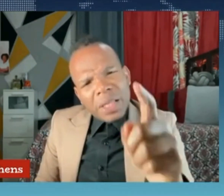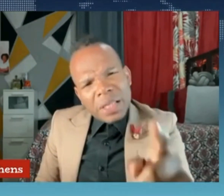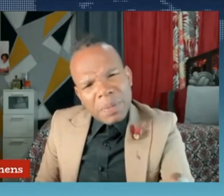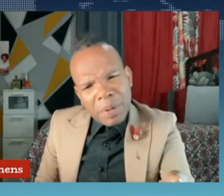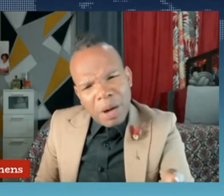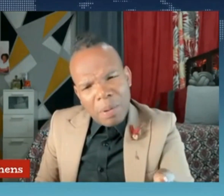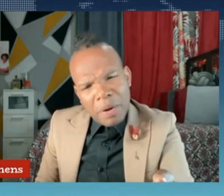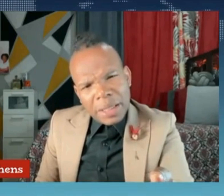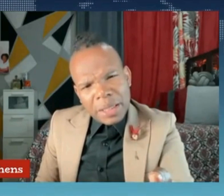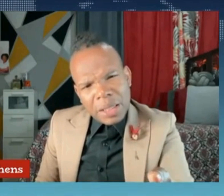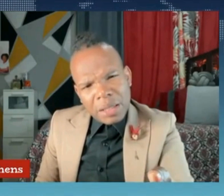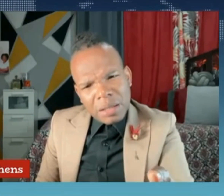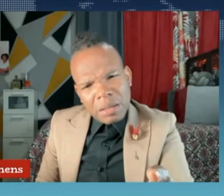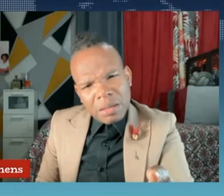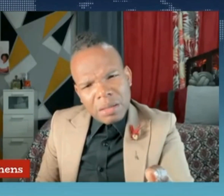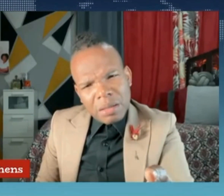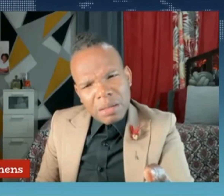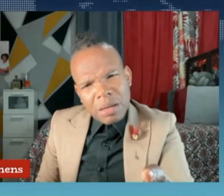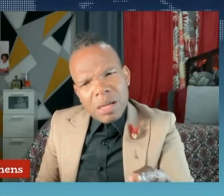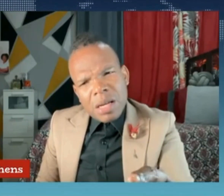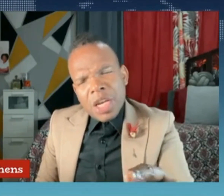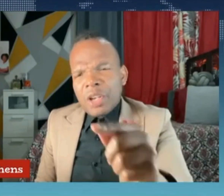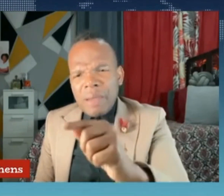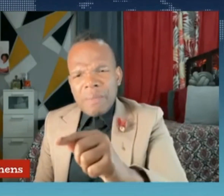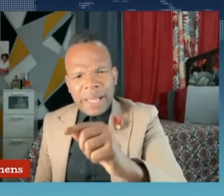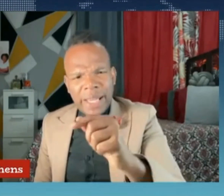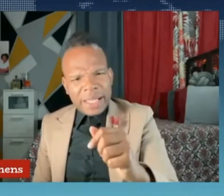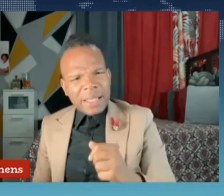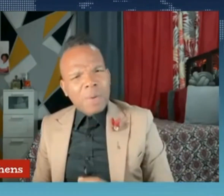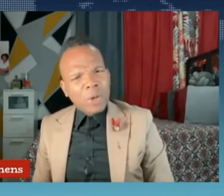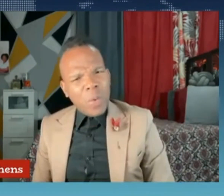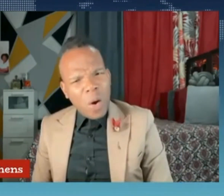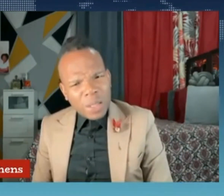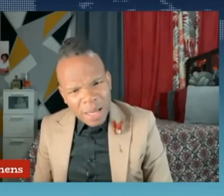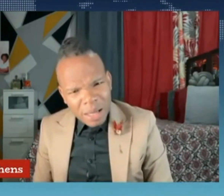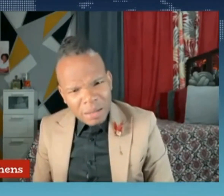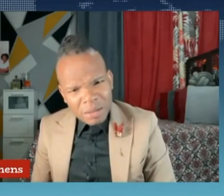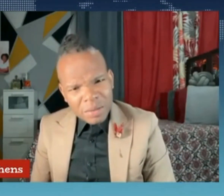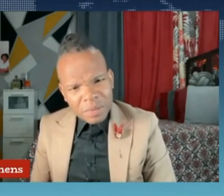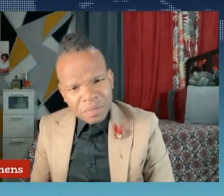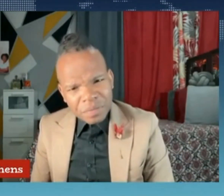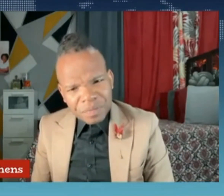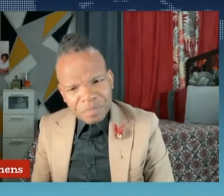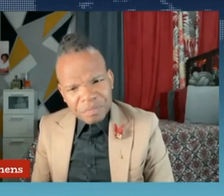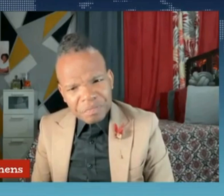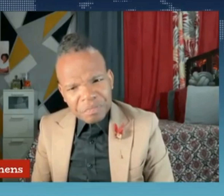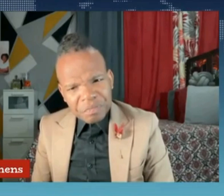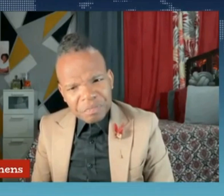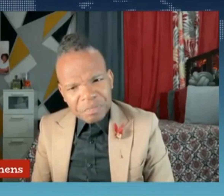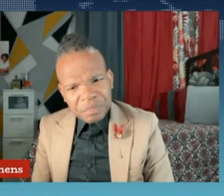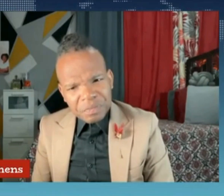of how these people are operating, you remember the case about the water?